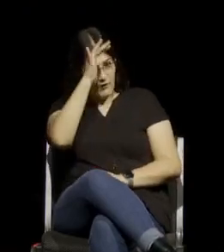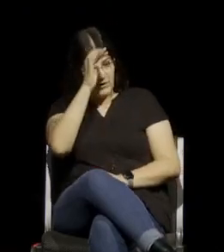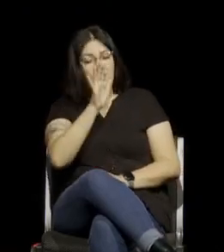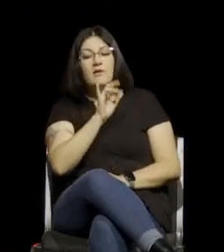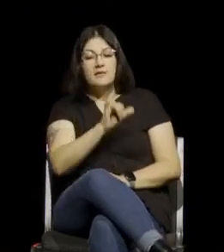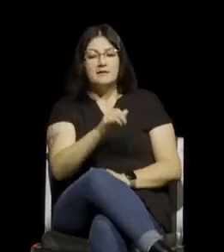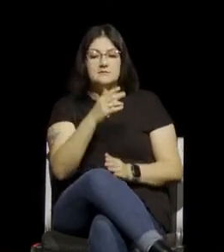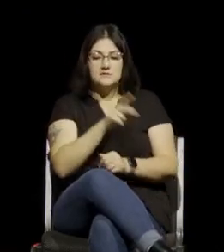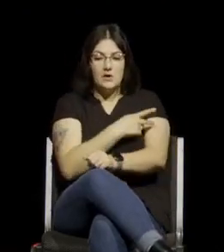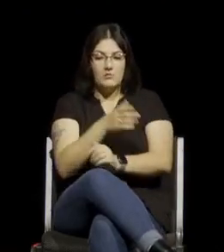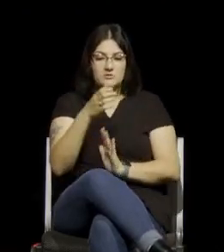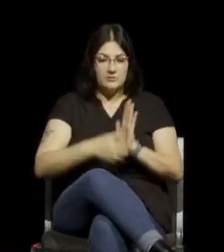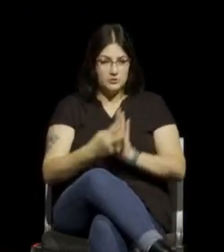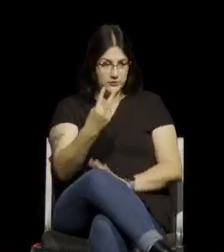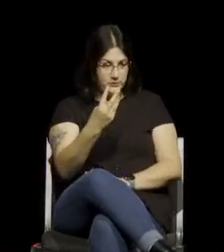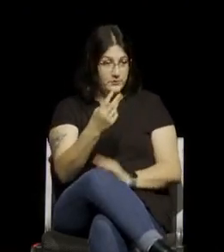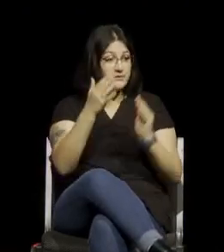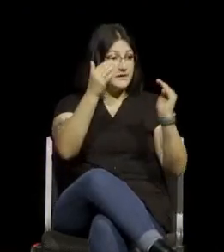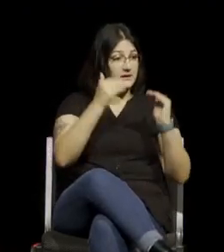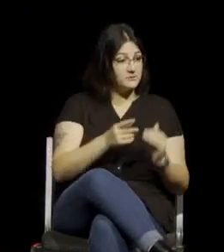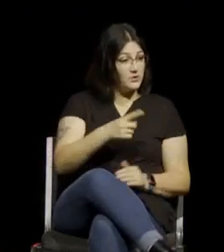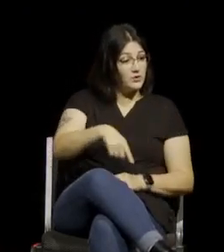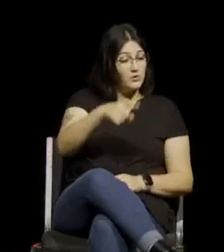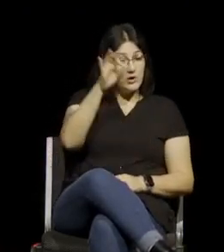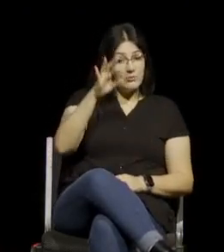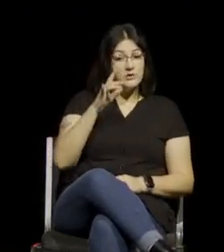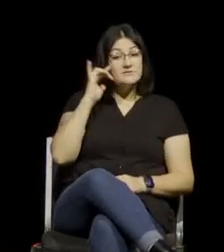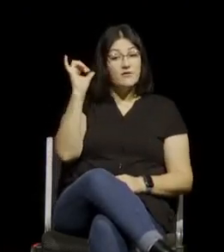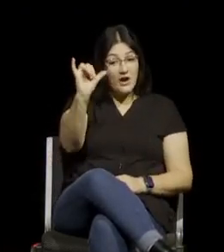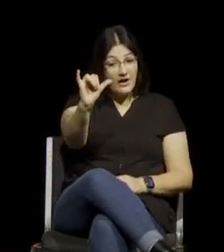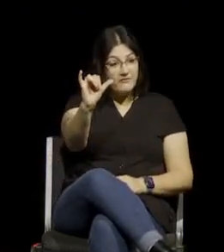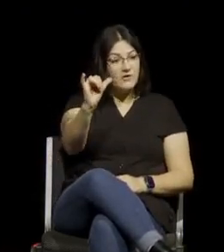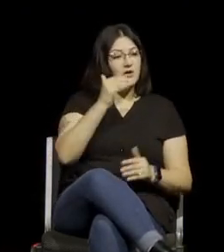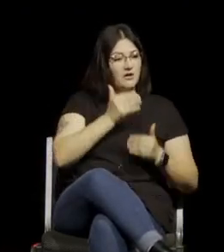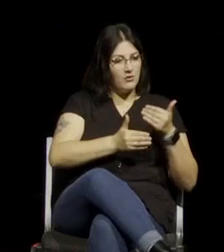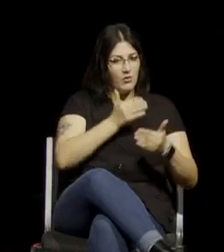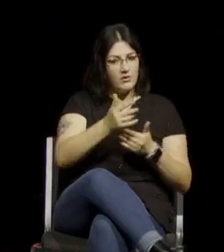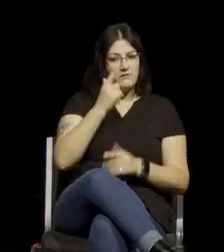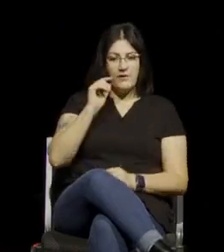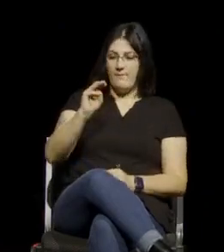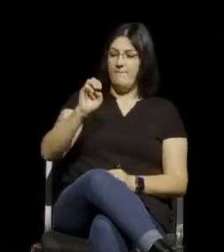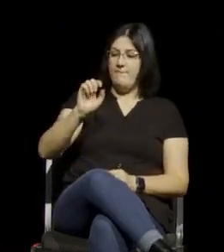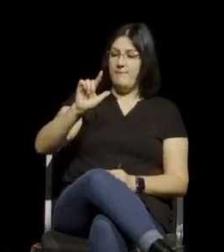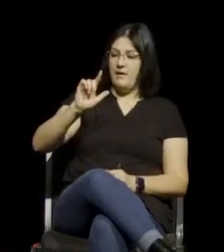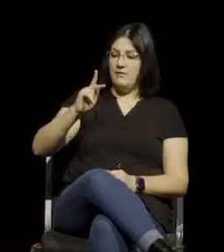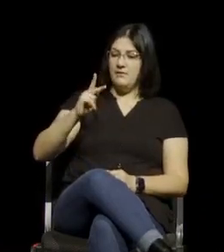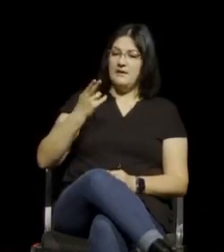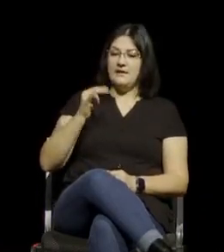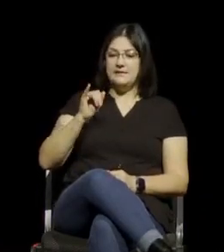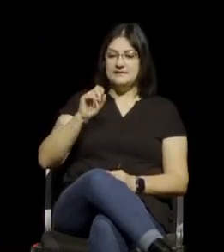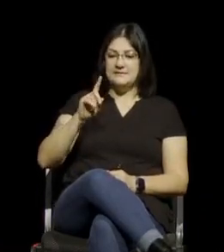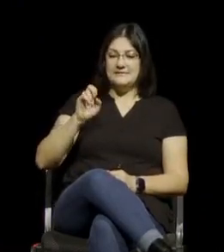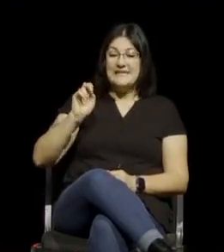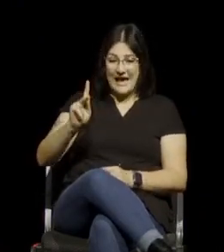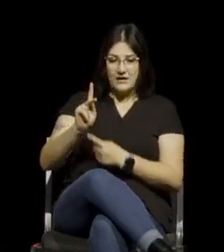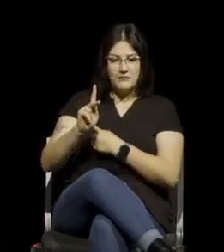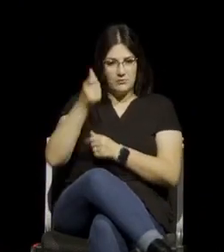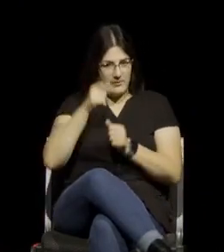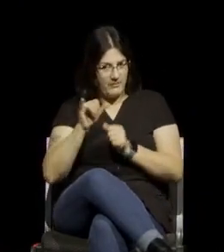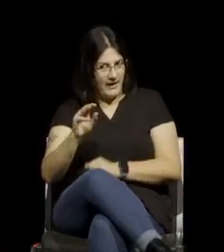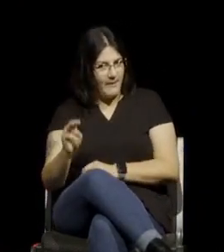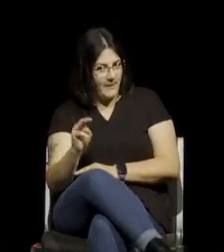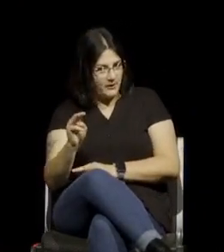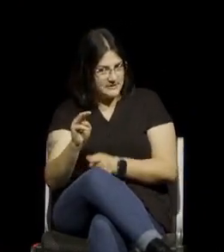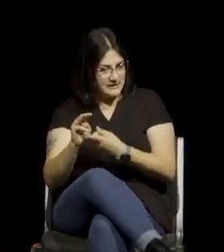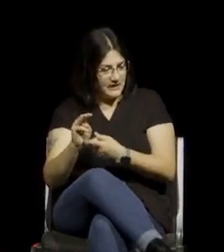Psalm chapter 2. The next one, you are a priest forever, in the order of Melchizedek, put a pin in that, we'll go back to that guy, in the order of